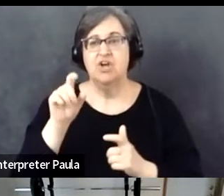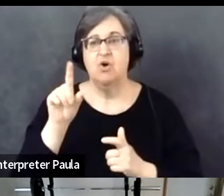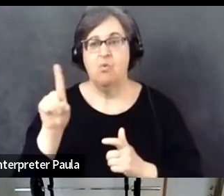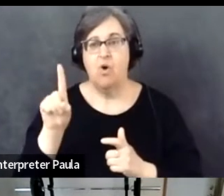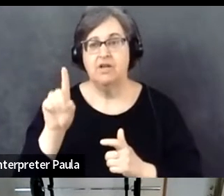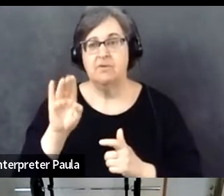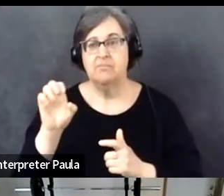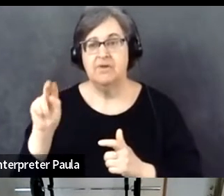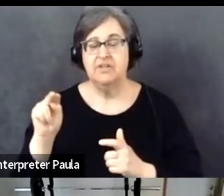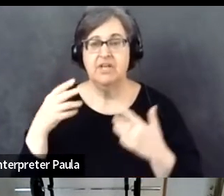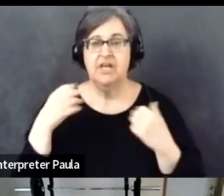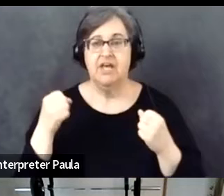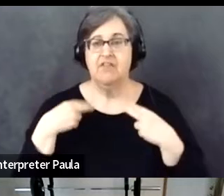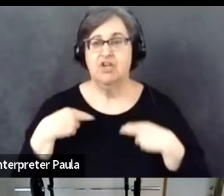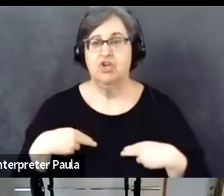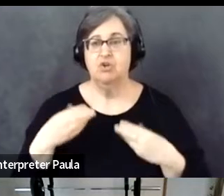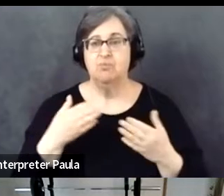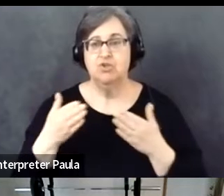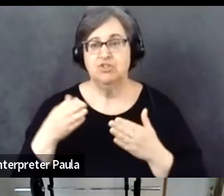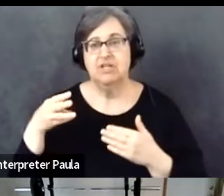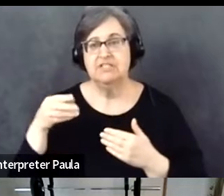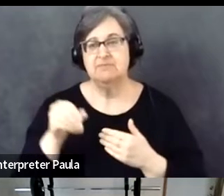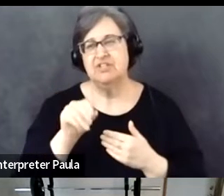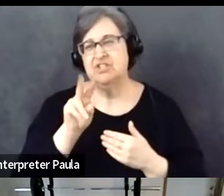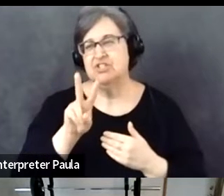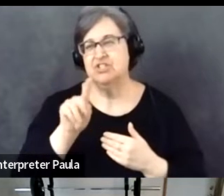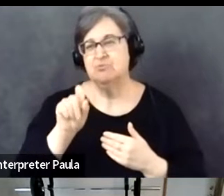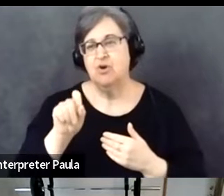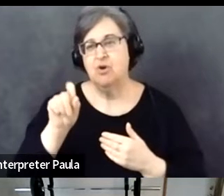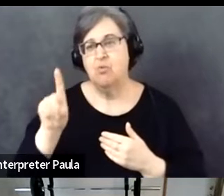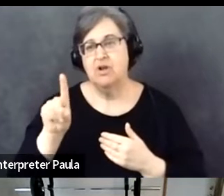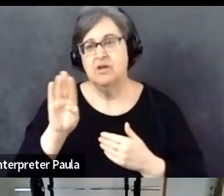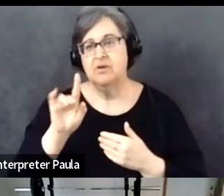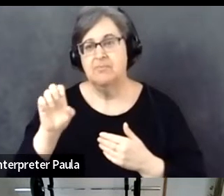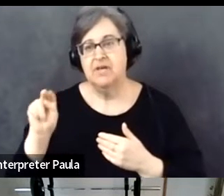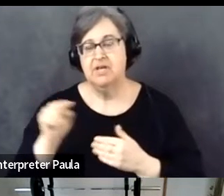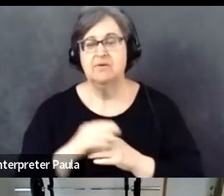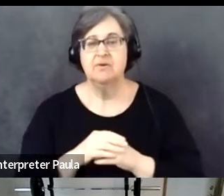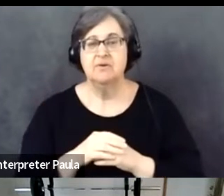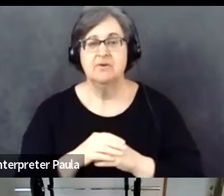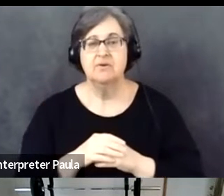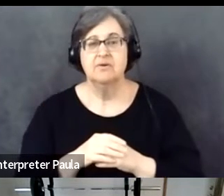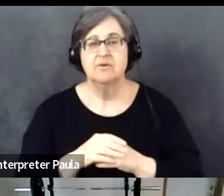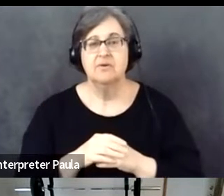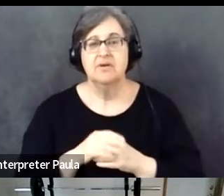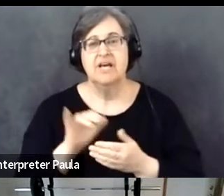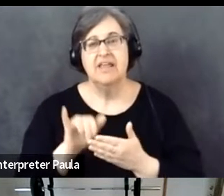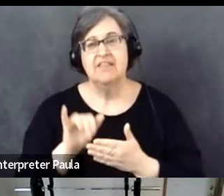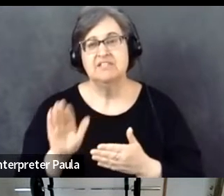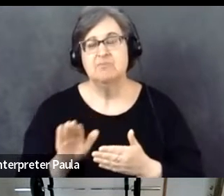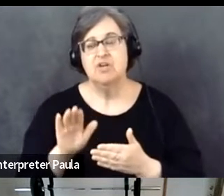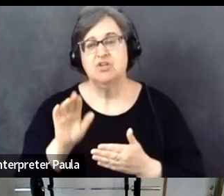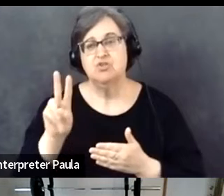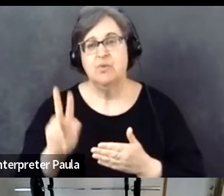then the Health and Human Services budget spends $2.1 billion. So that makes up about 2/3